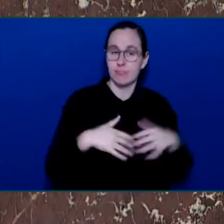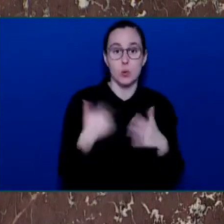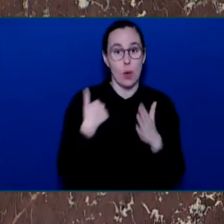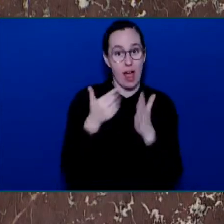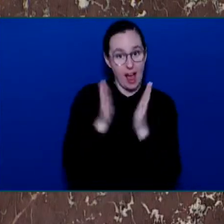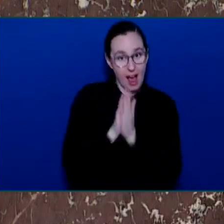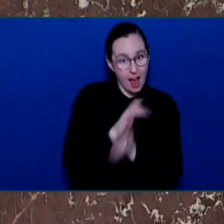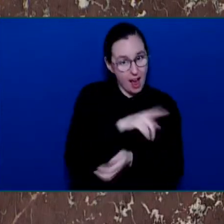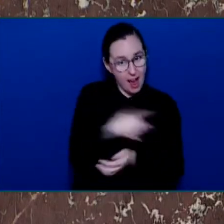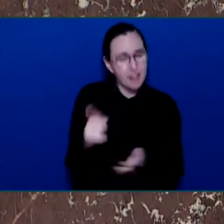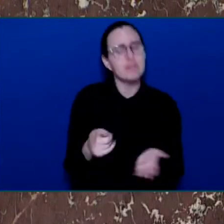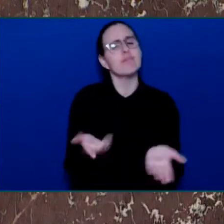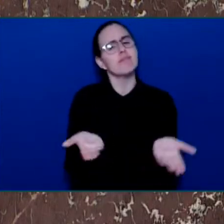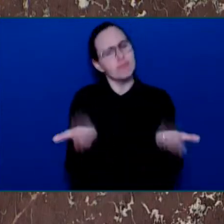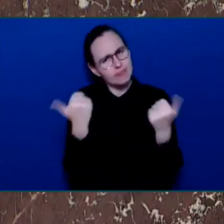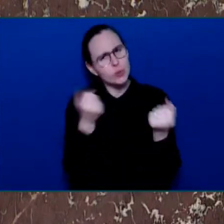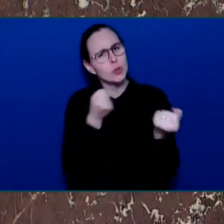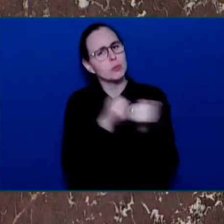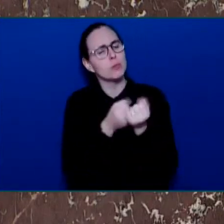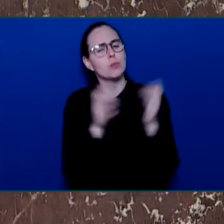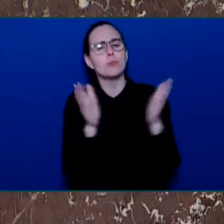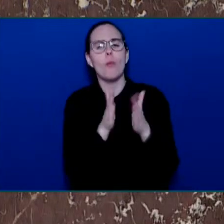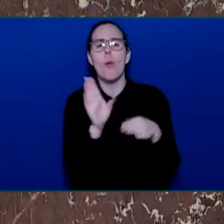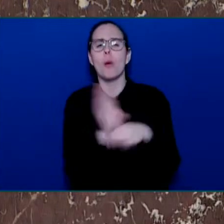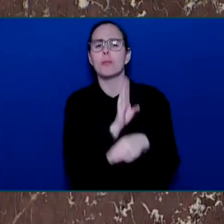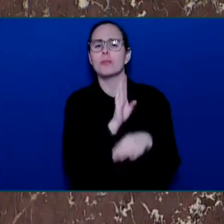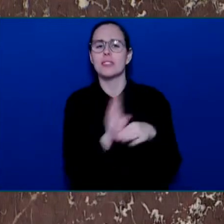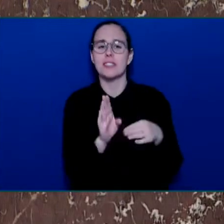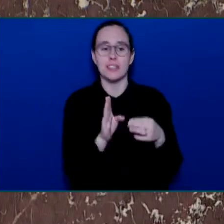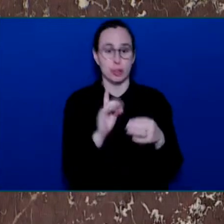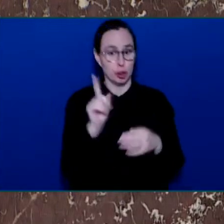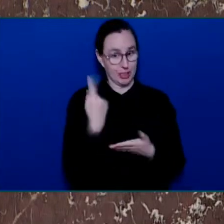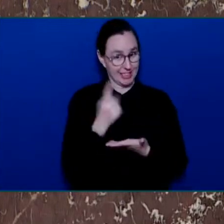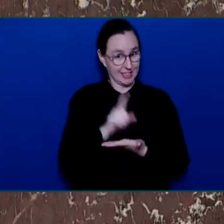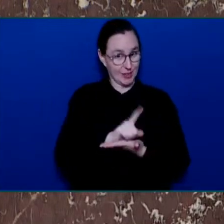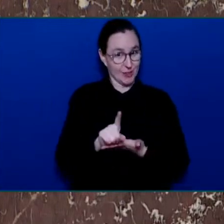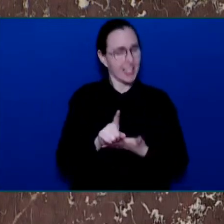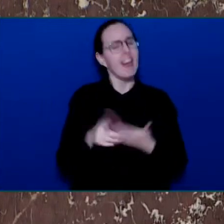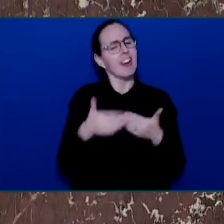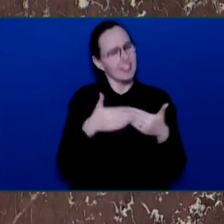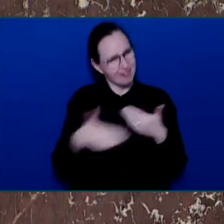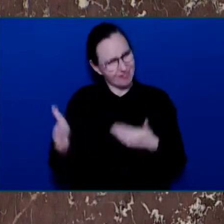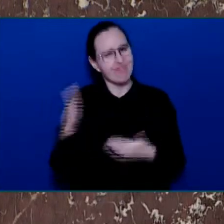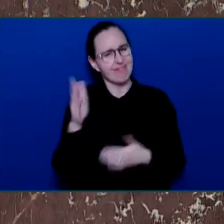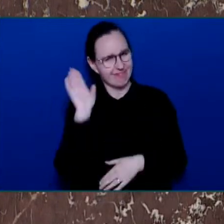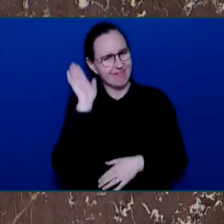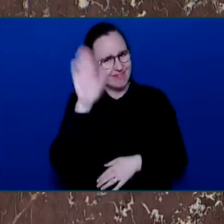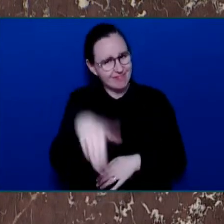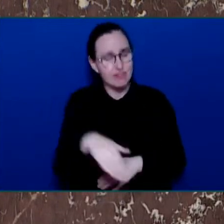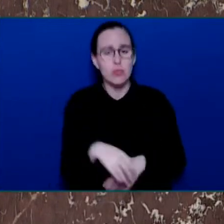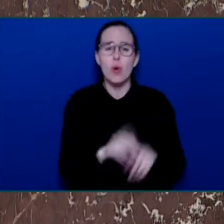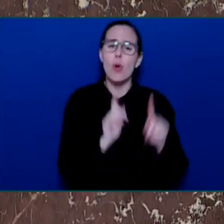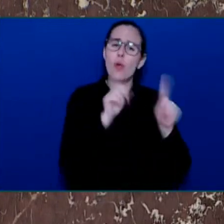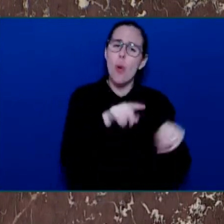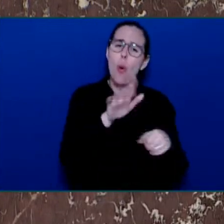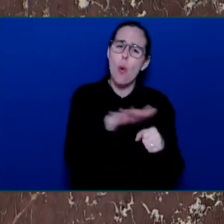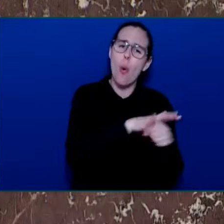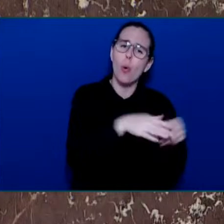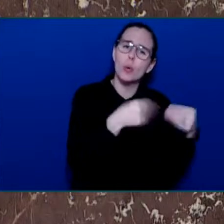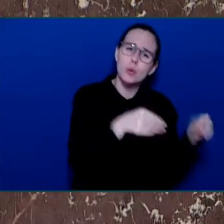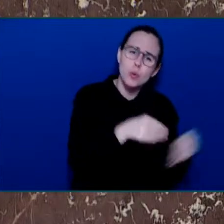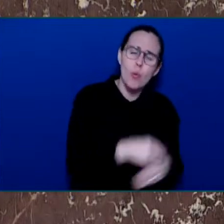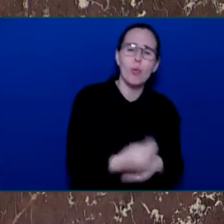local stores, dine in your neighborhood restaurant, and support the entrepreneurs who pour their hearts and soul into making our